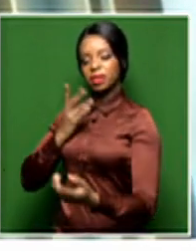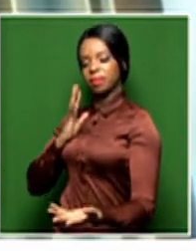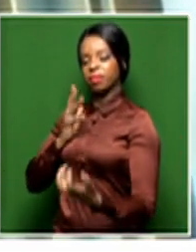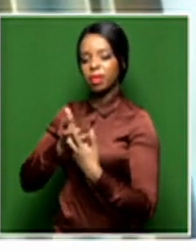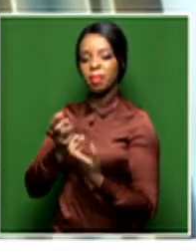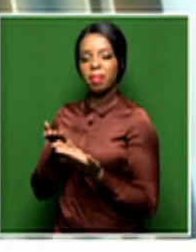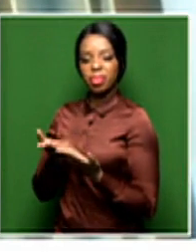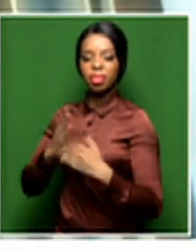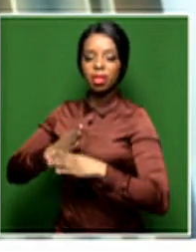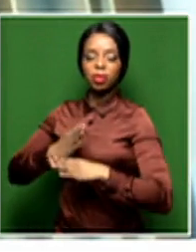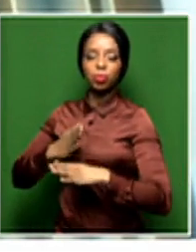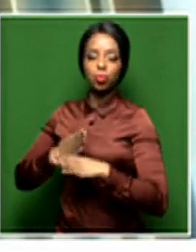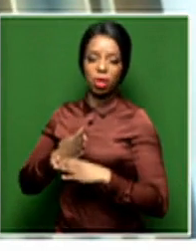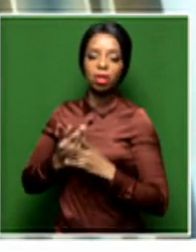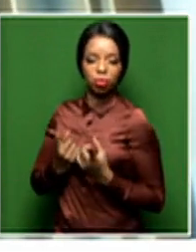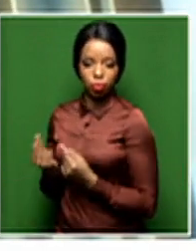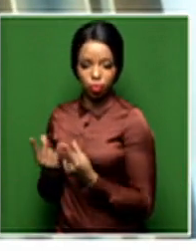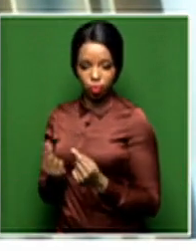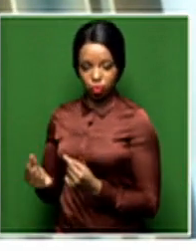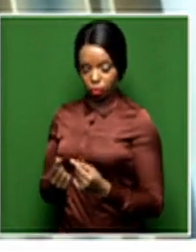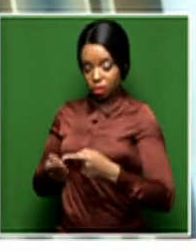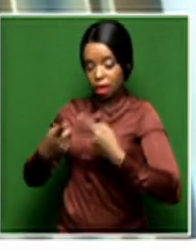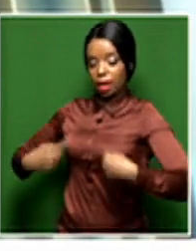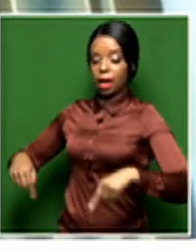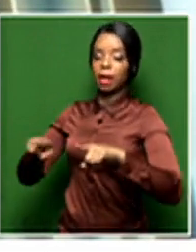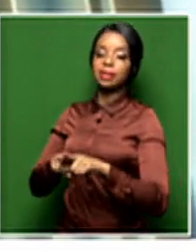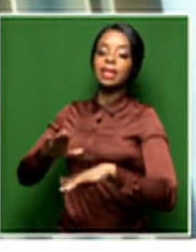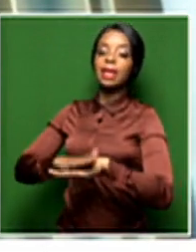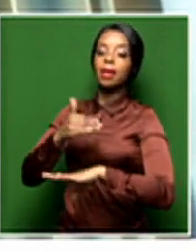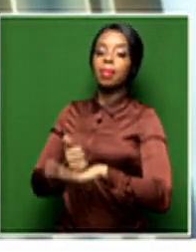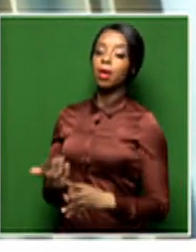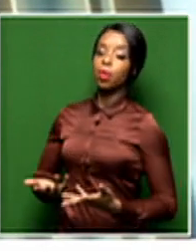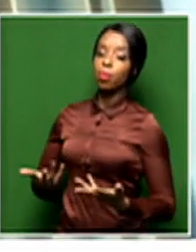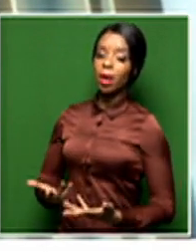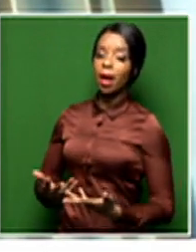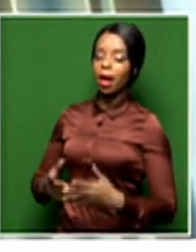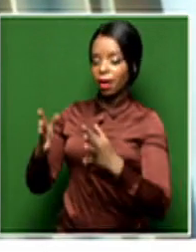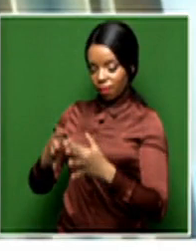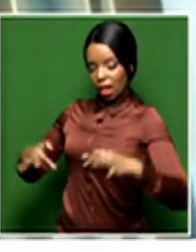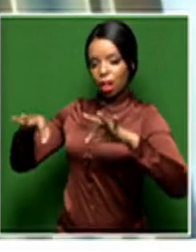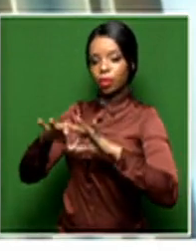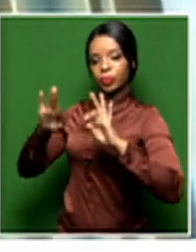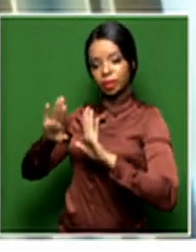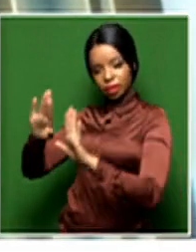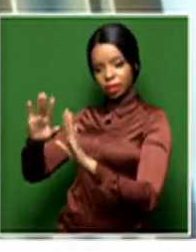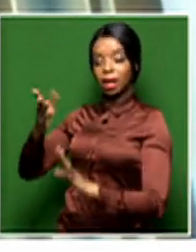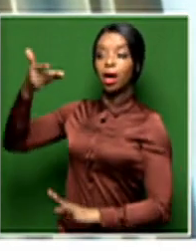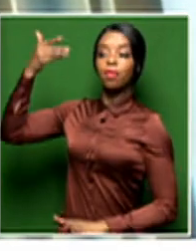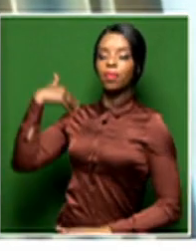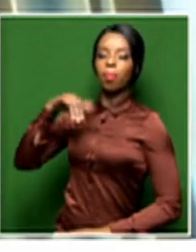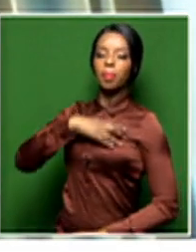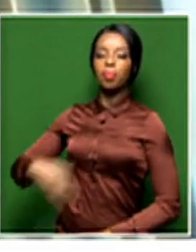basing it, you know, on the values that former President Mbeki lived by and